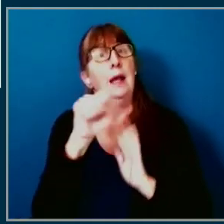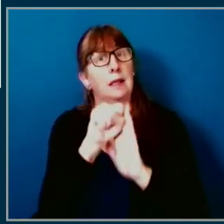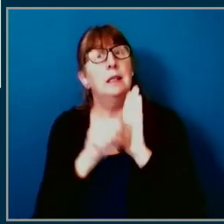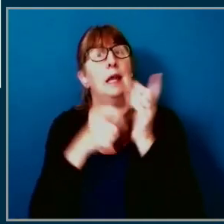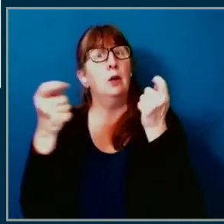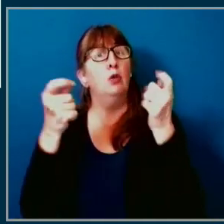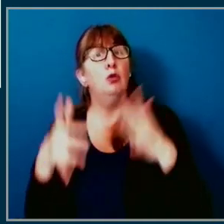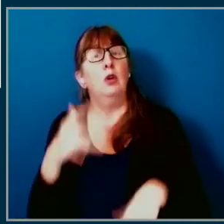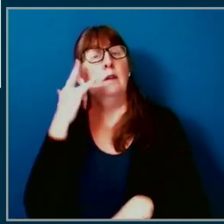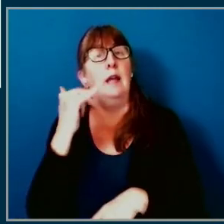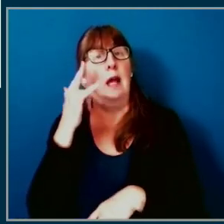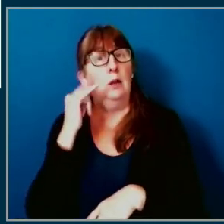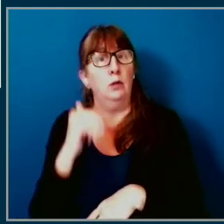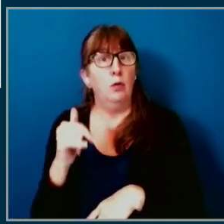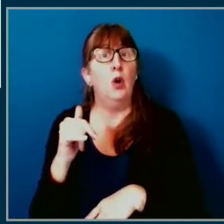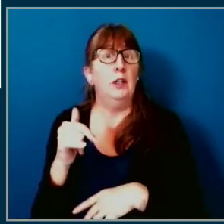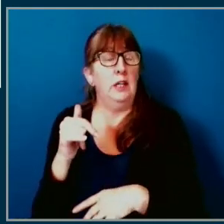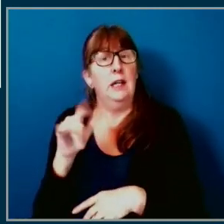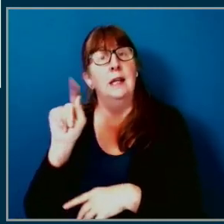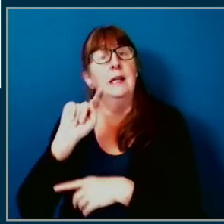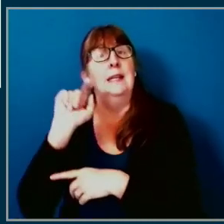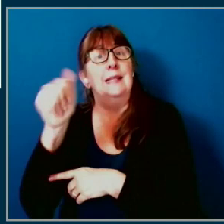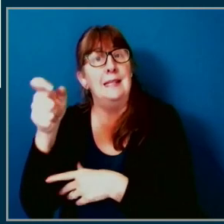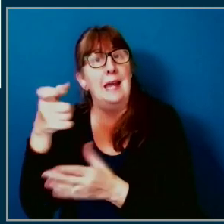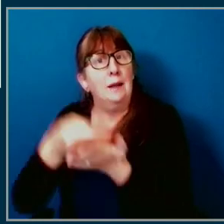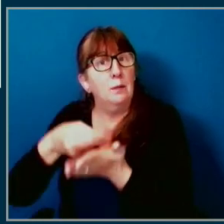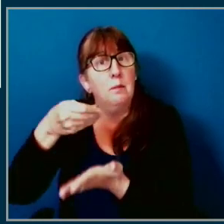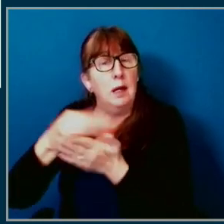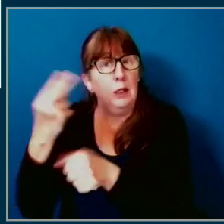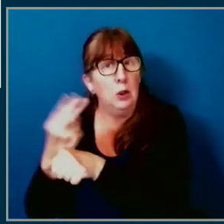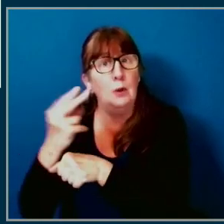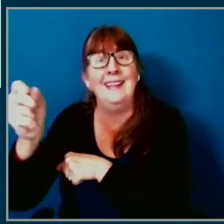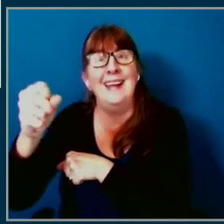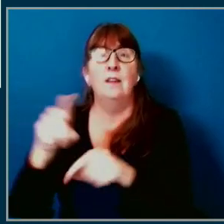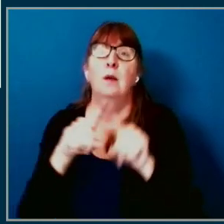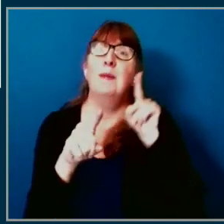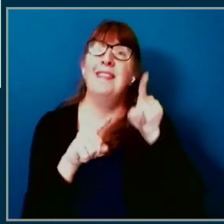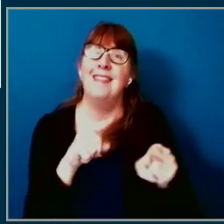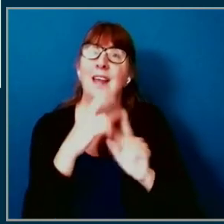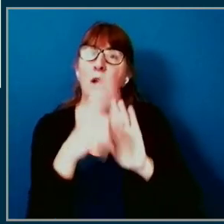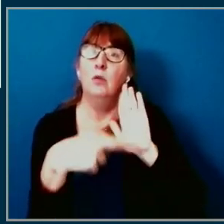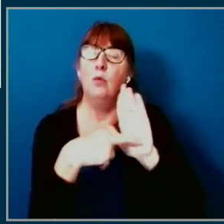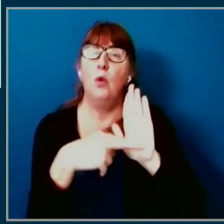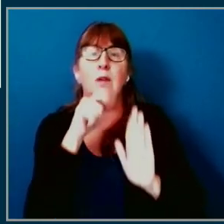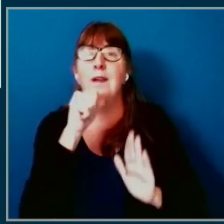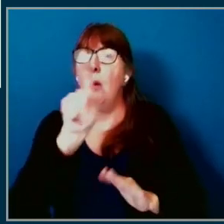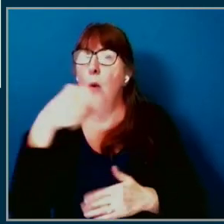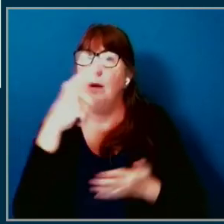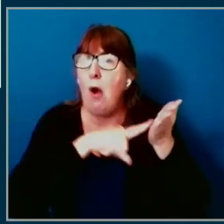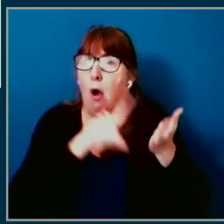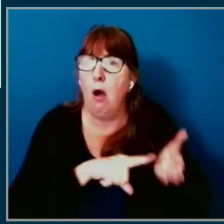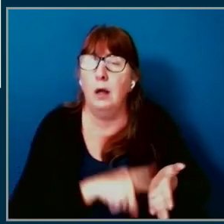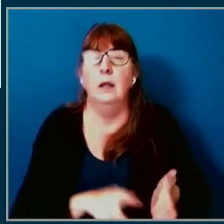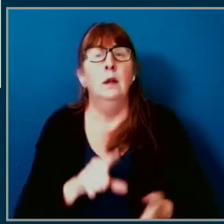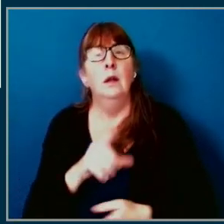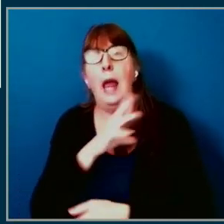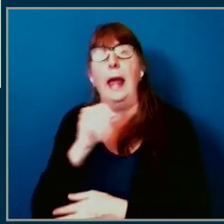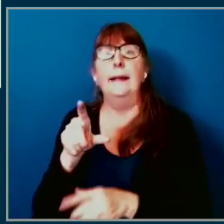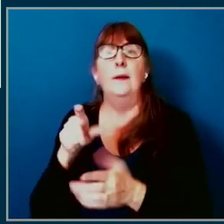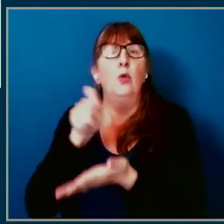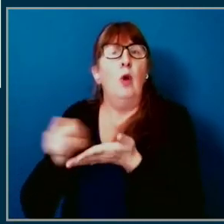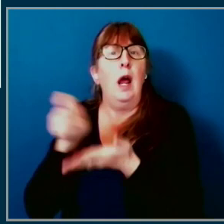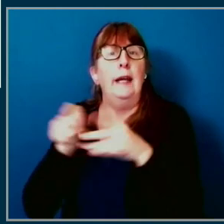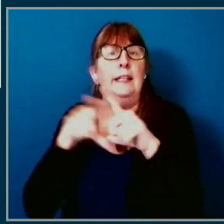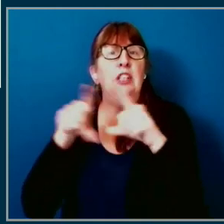how California spends its tax dollars, but this role is about more than audits. It's more than just cutting checks. It's